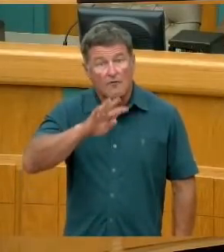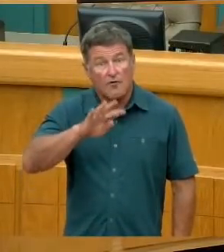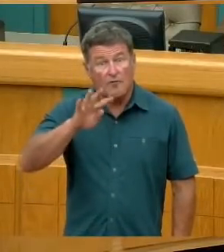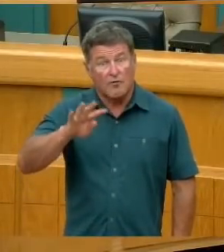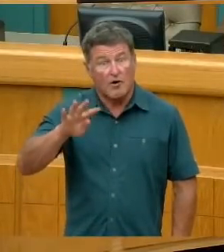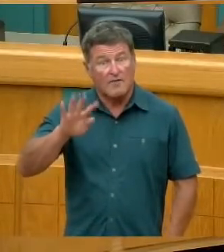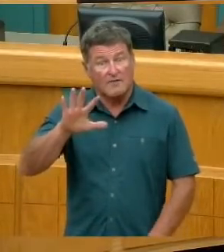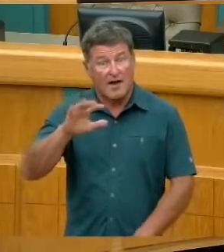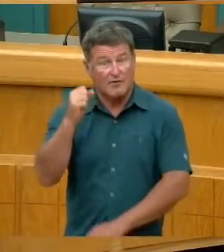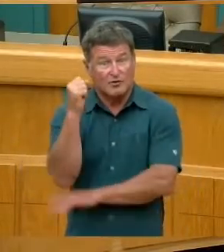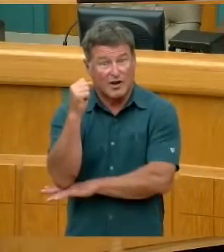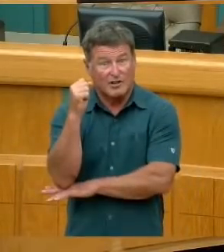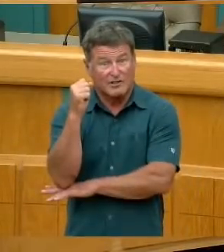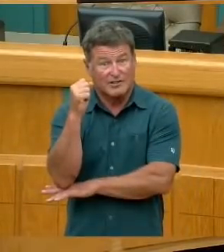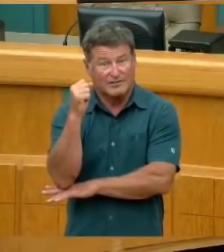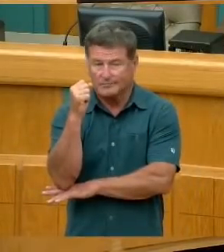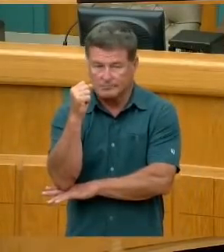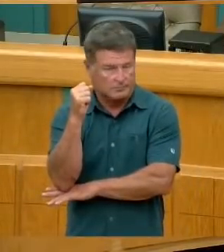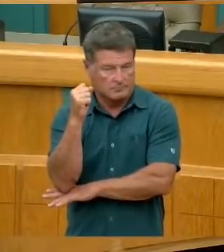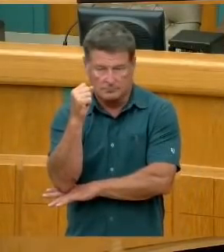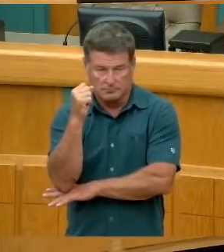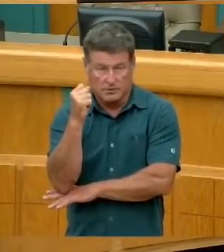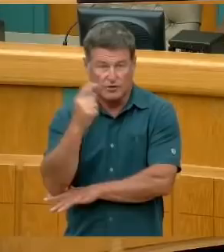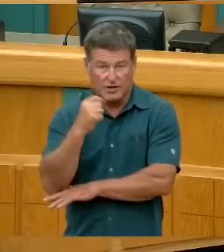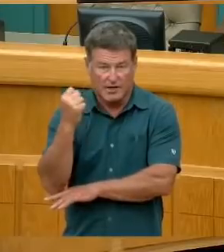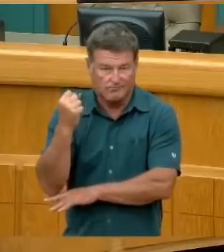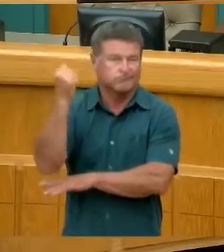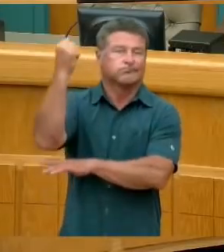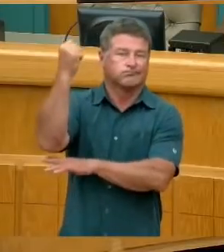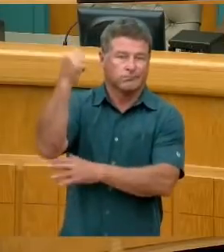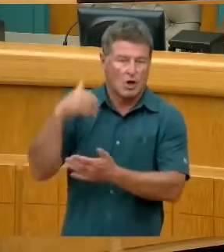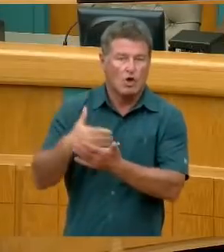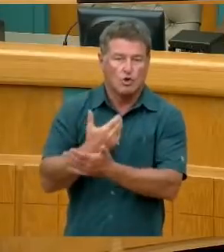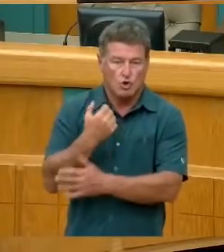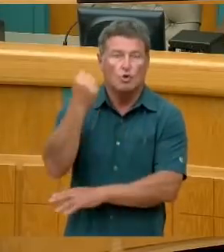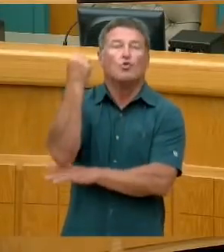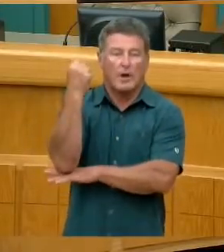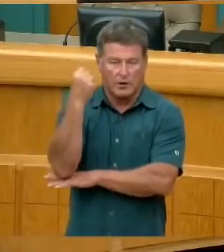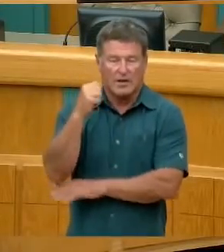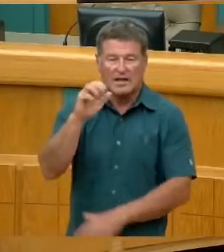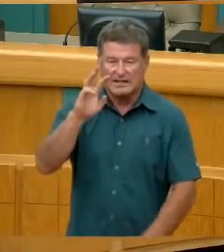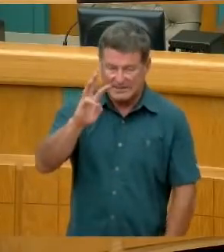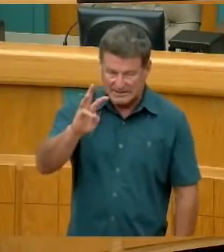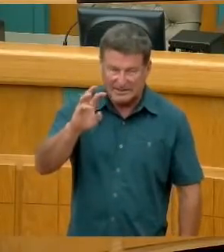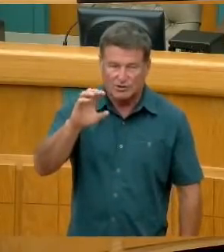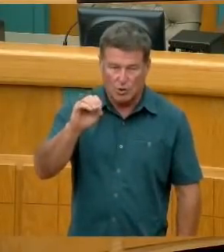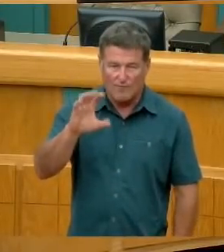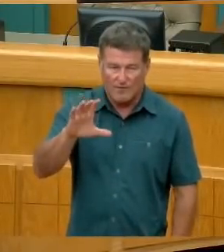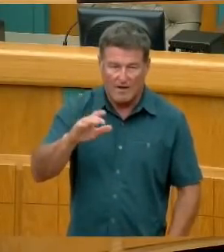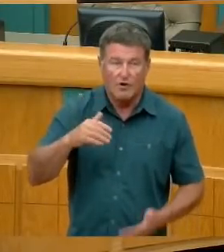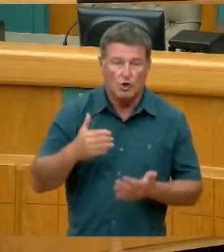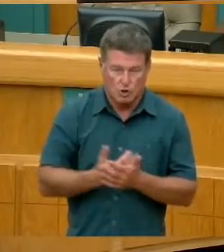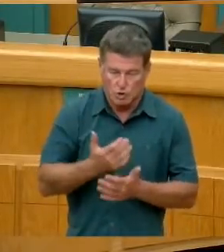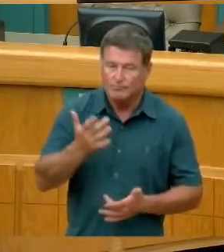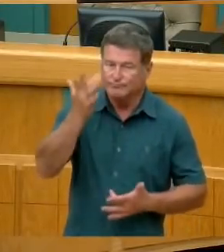would be our highest number, but unfortunately today we have to report a new case number of